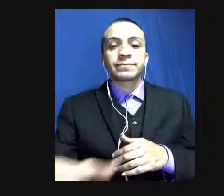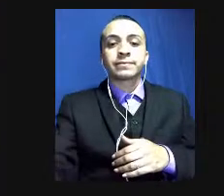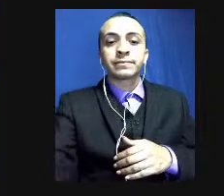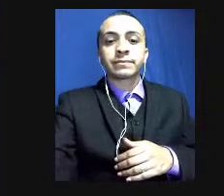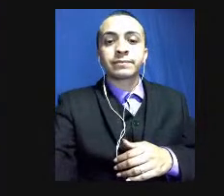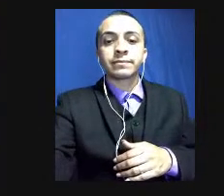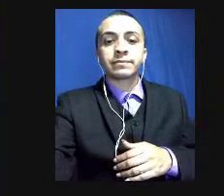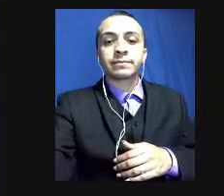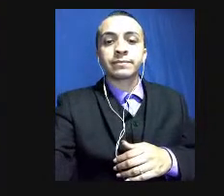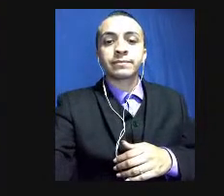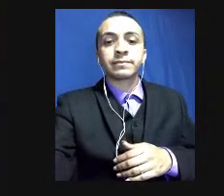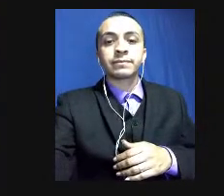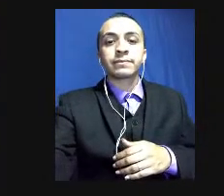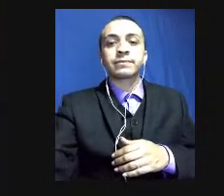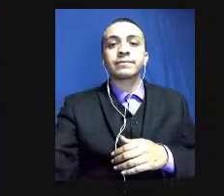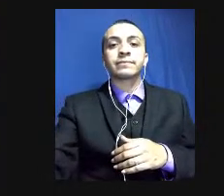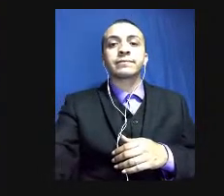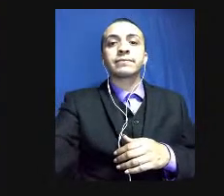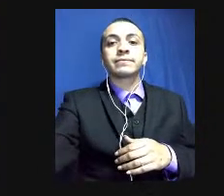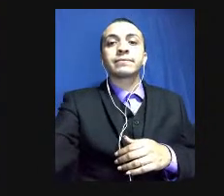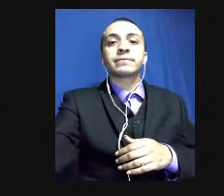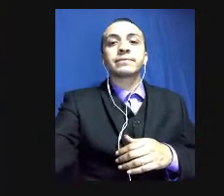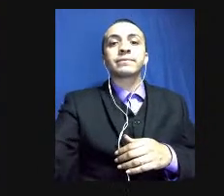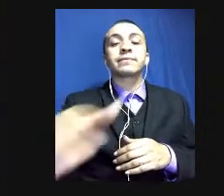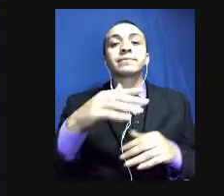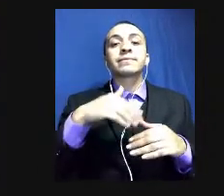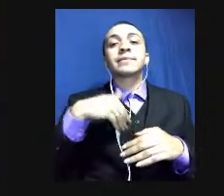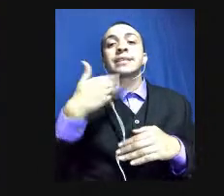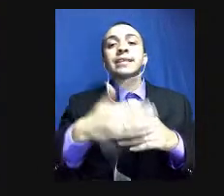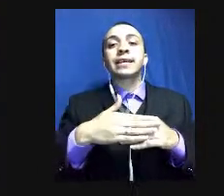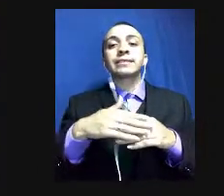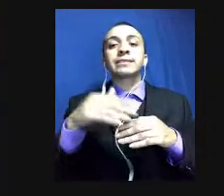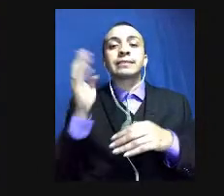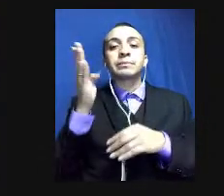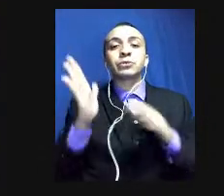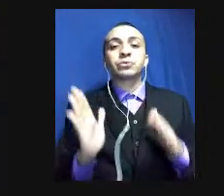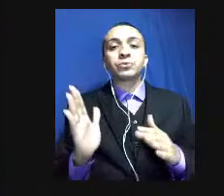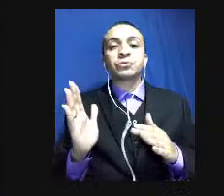Our next speaker will be Madera County Sheriff Corporal Chris Williams.